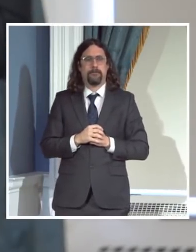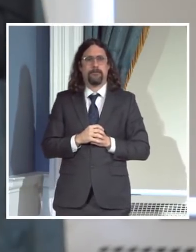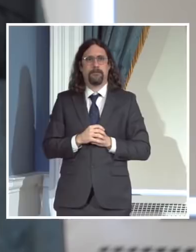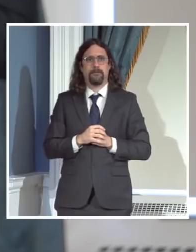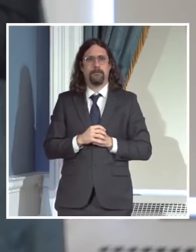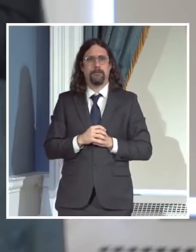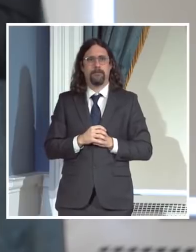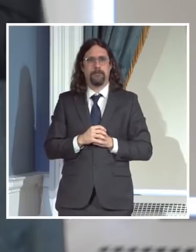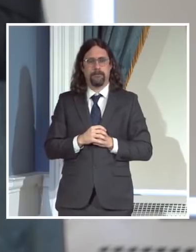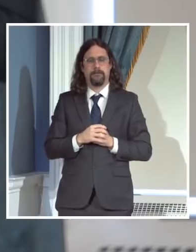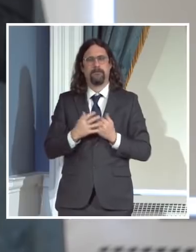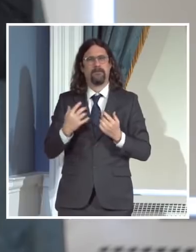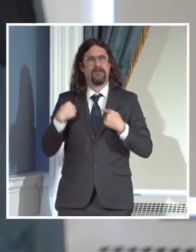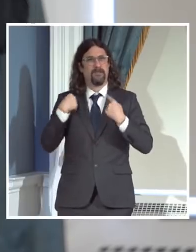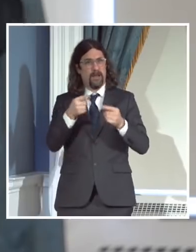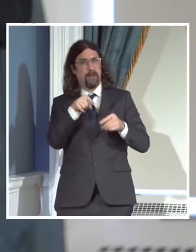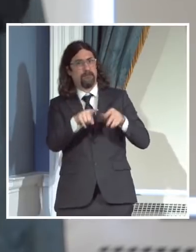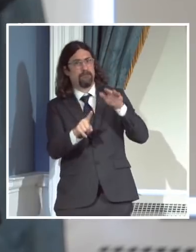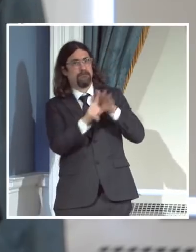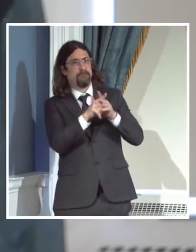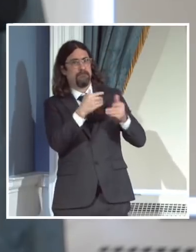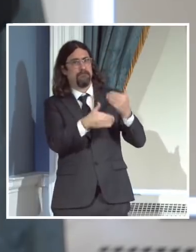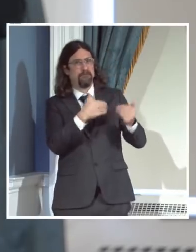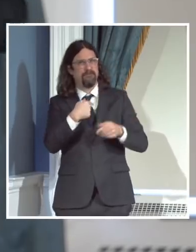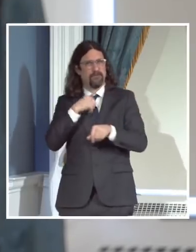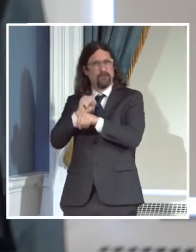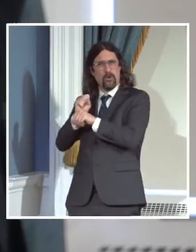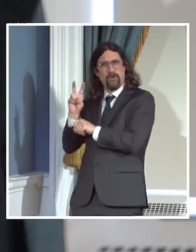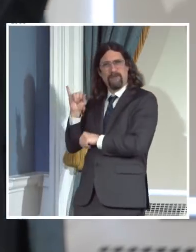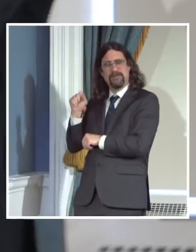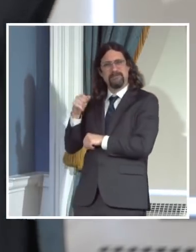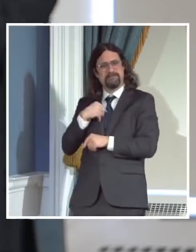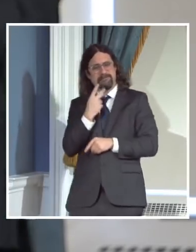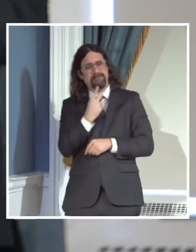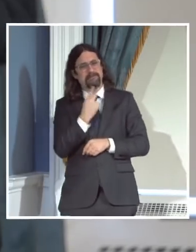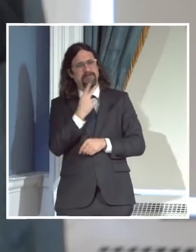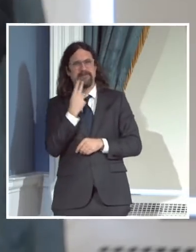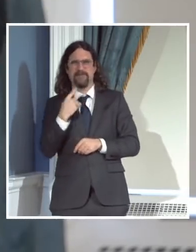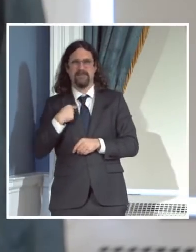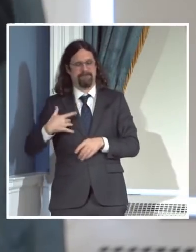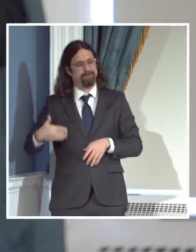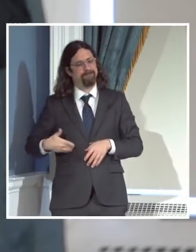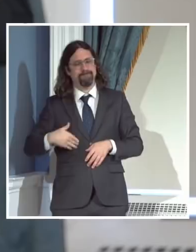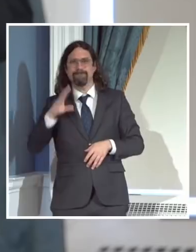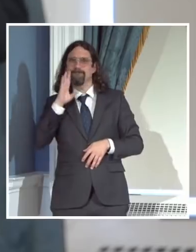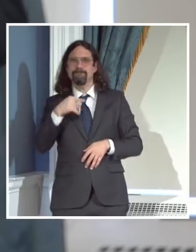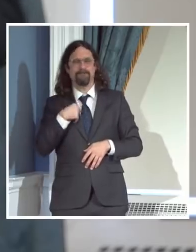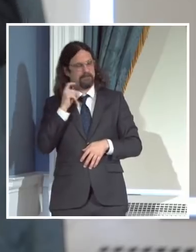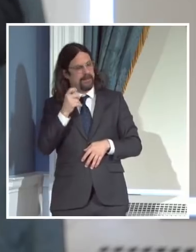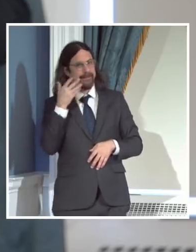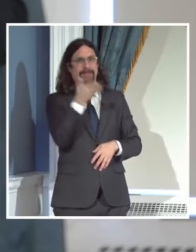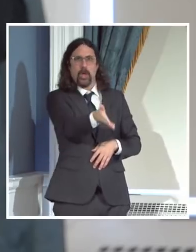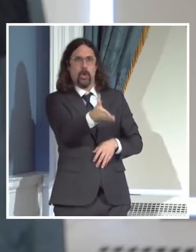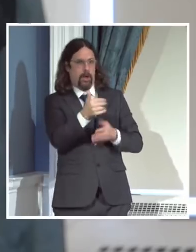help and do whatever I could. And basically, what I'm going to be doing is I'm going to be helping to managing the supply